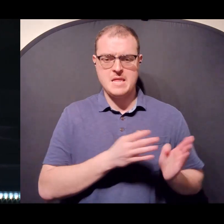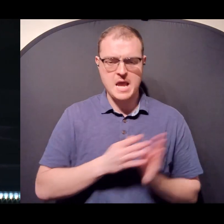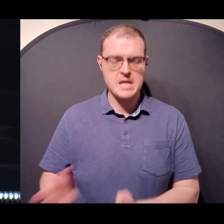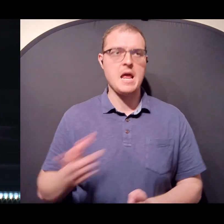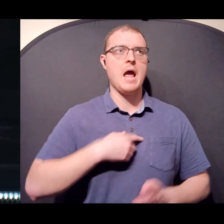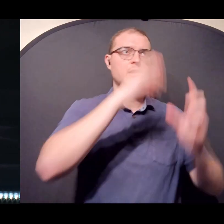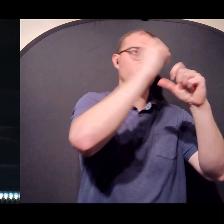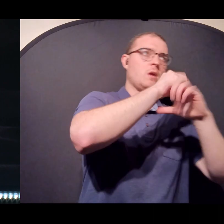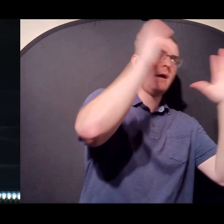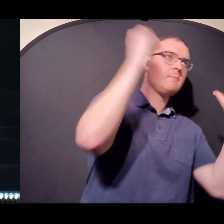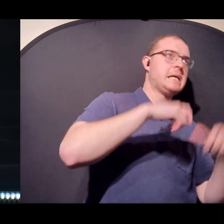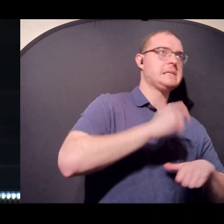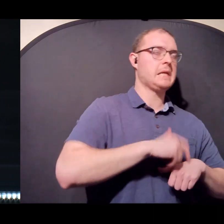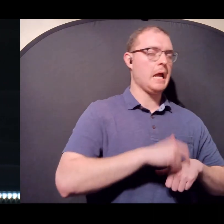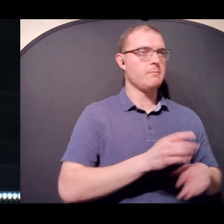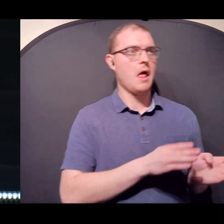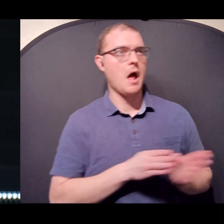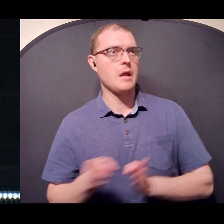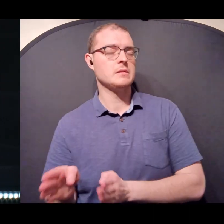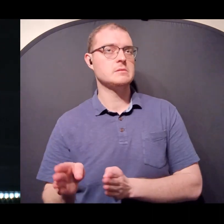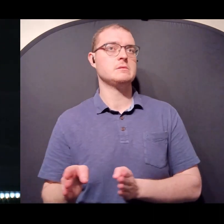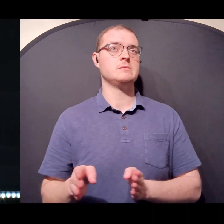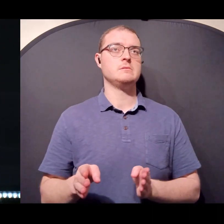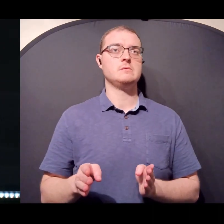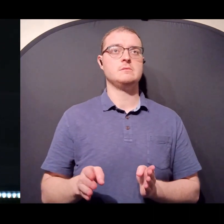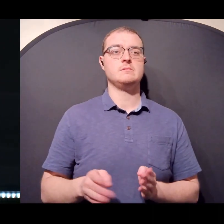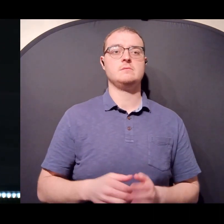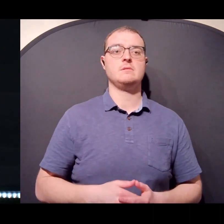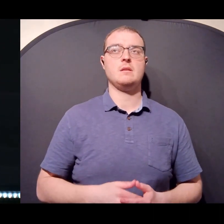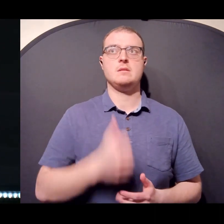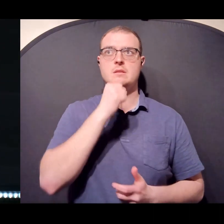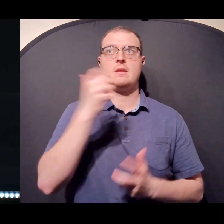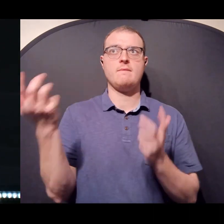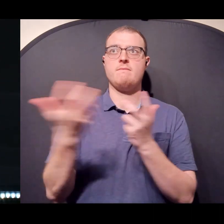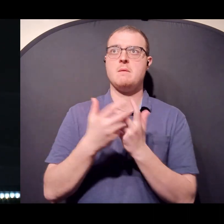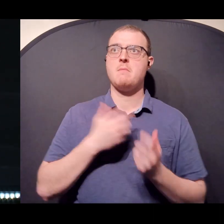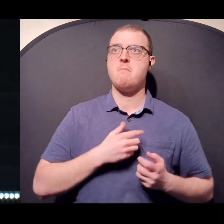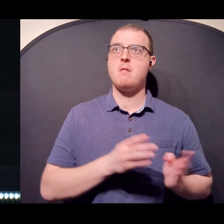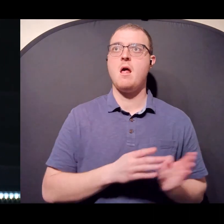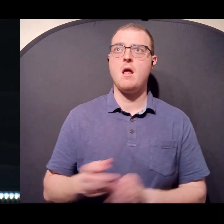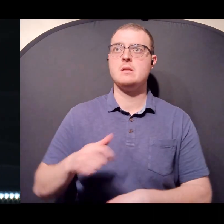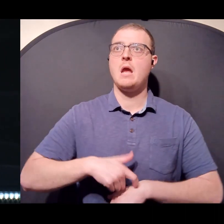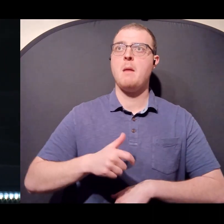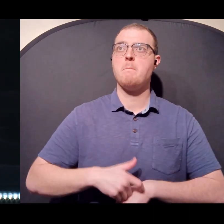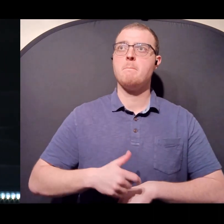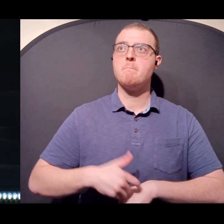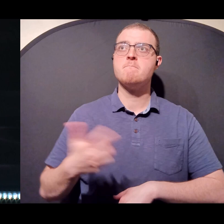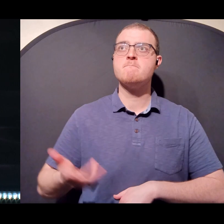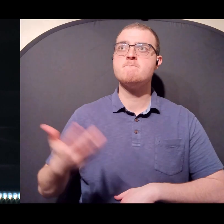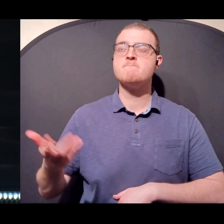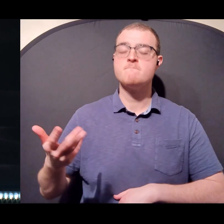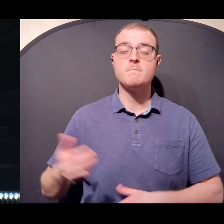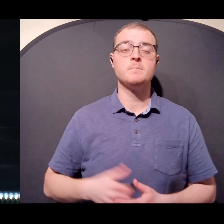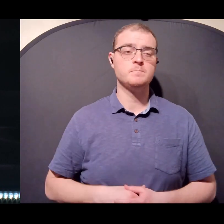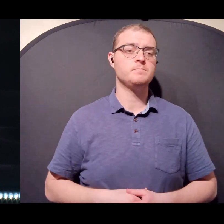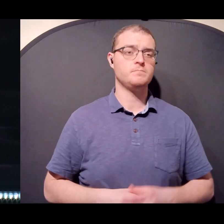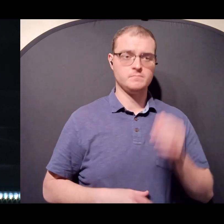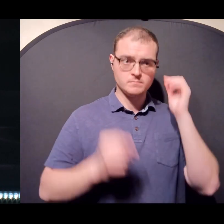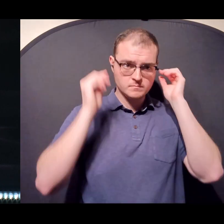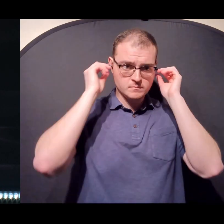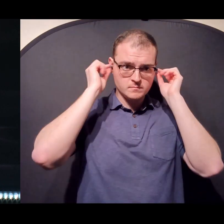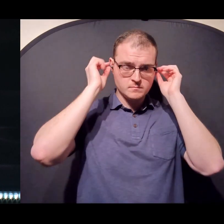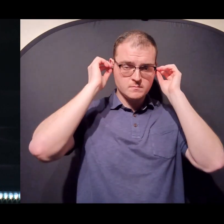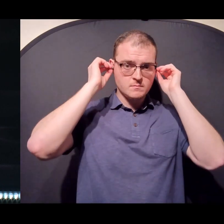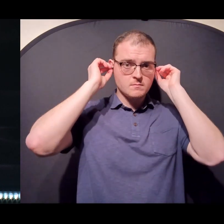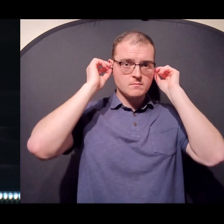timeline. I had a dream vision board and I had it all marked out. It doesn't fit my timeline. There's